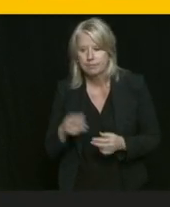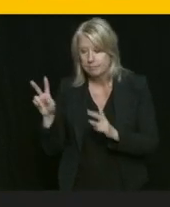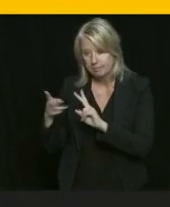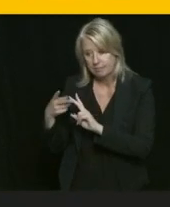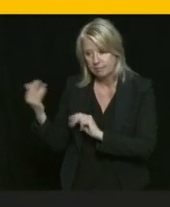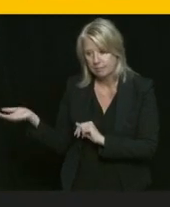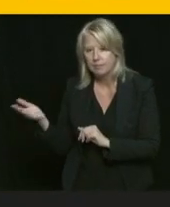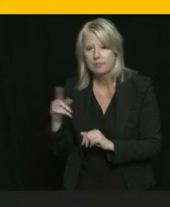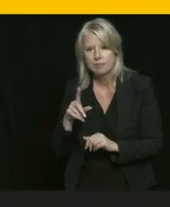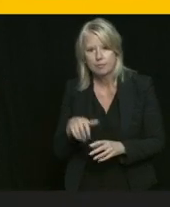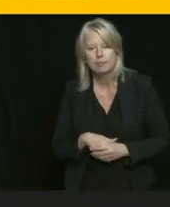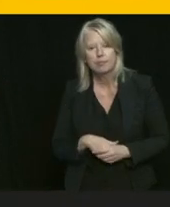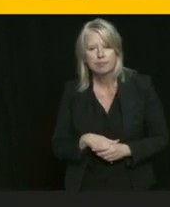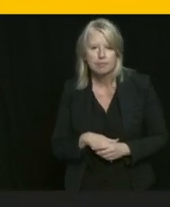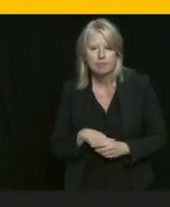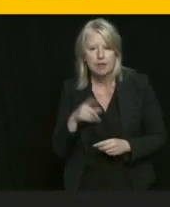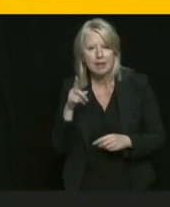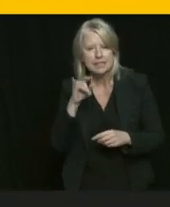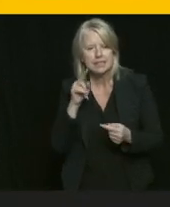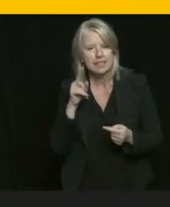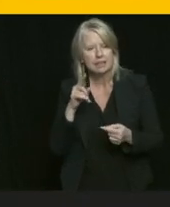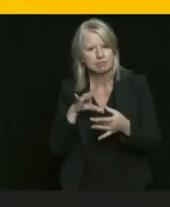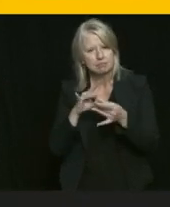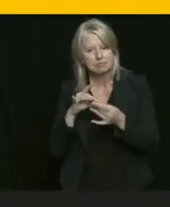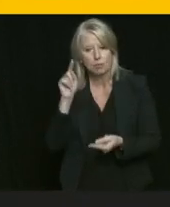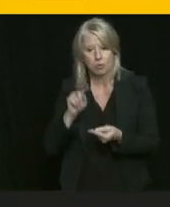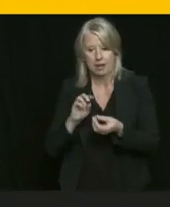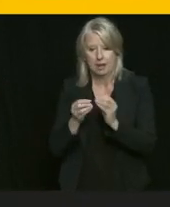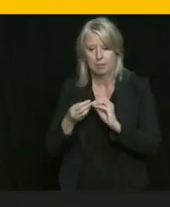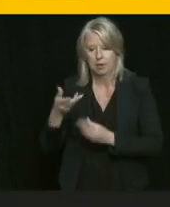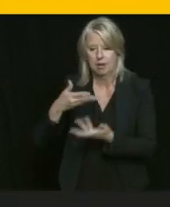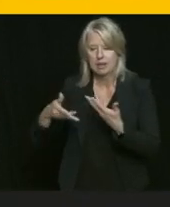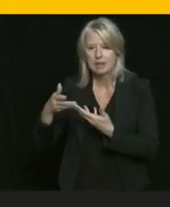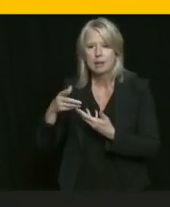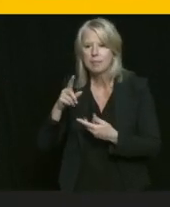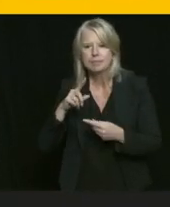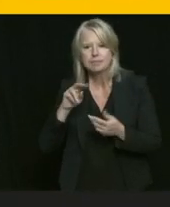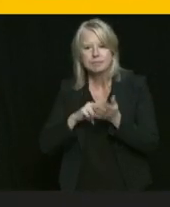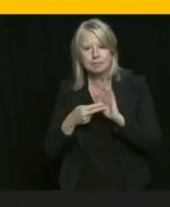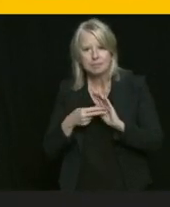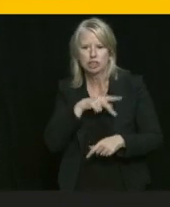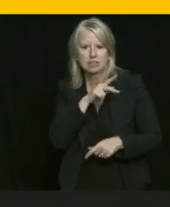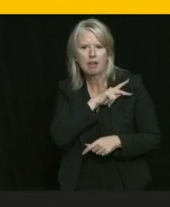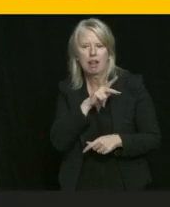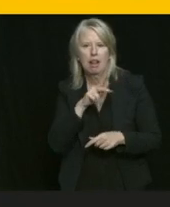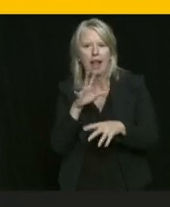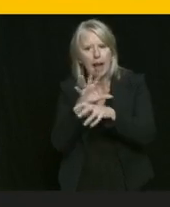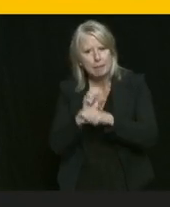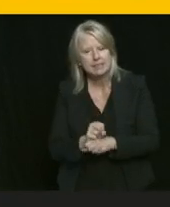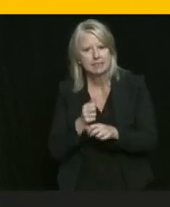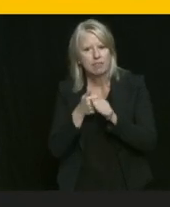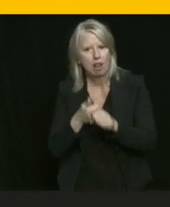Yeah, I guess you sort of touched on this, but reducing contacts also doesn't really take into account that we come to this from very different realities.